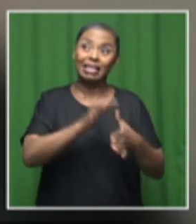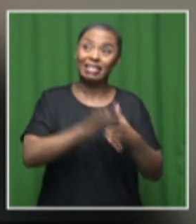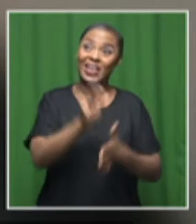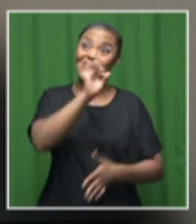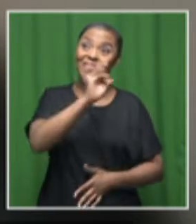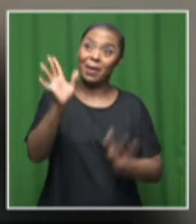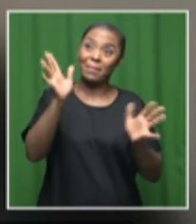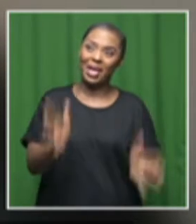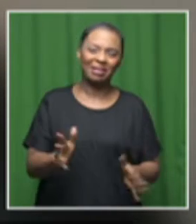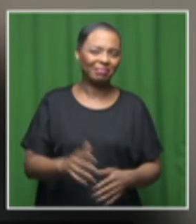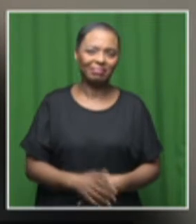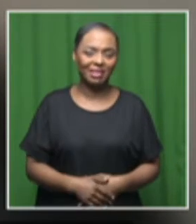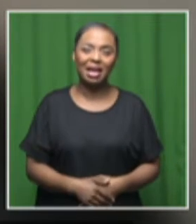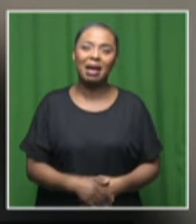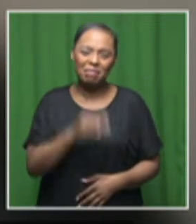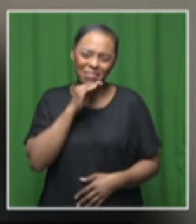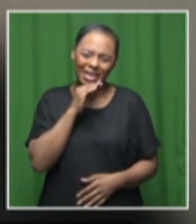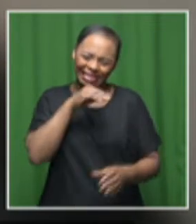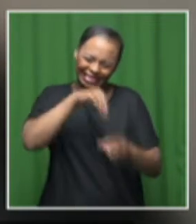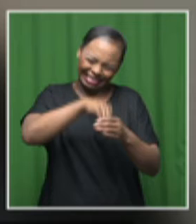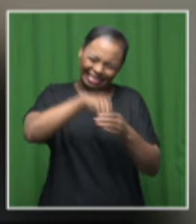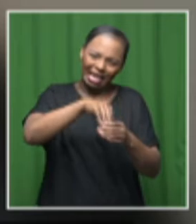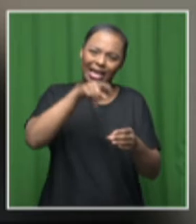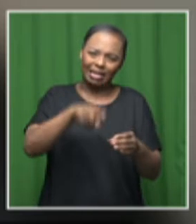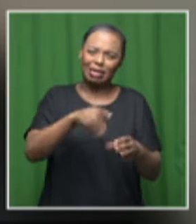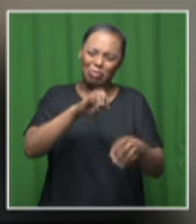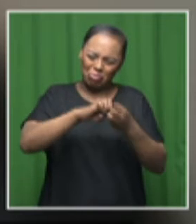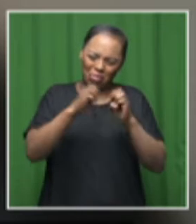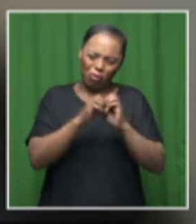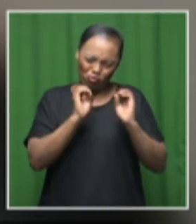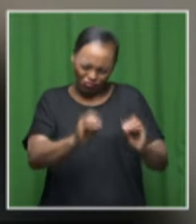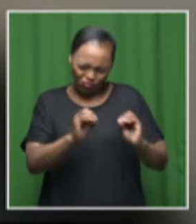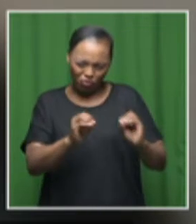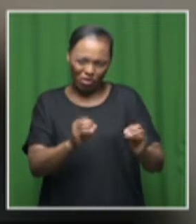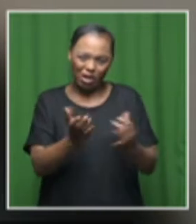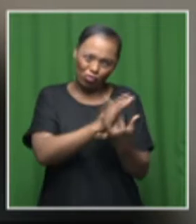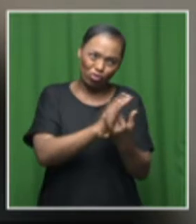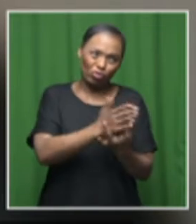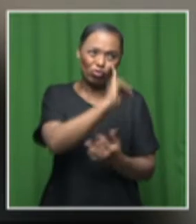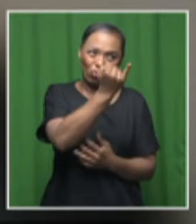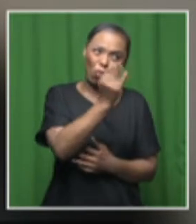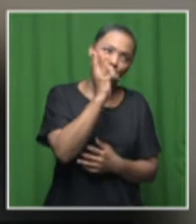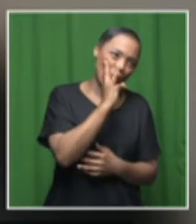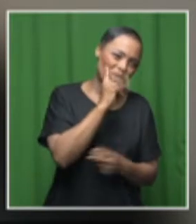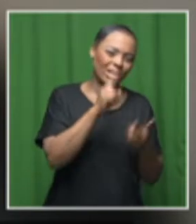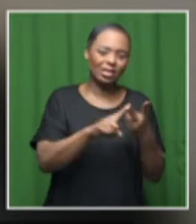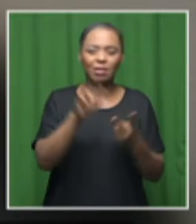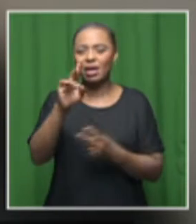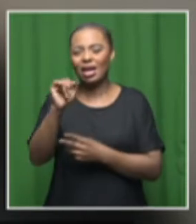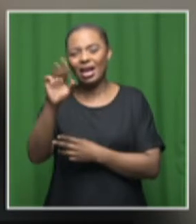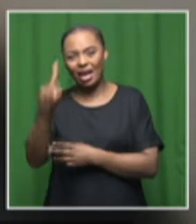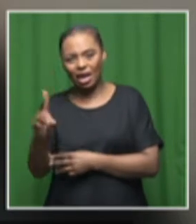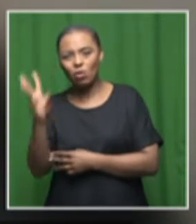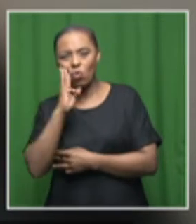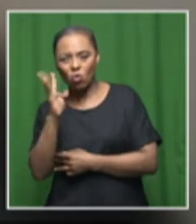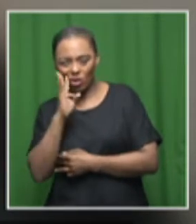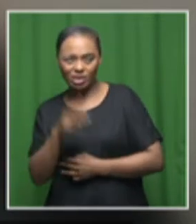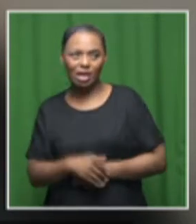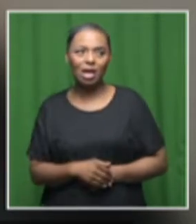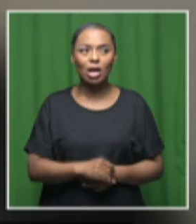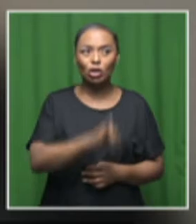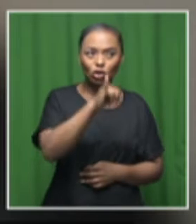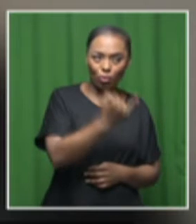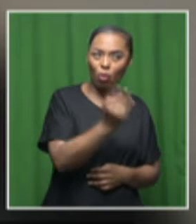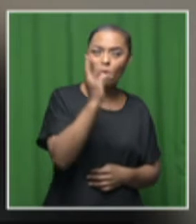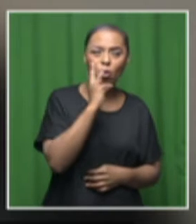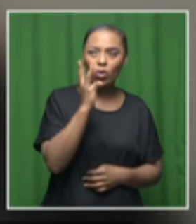like there's been a blame game consistently between Joburg Water and Rand Water. Joburg Water, as I see from their